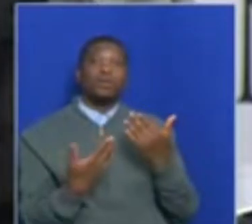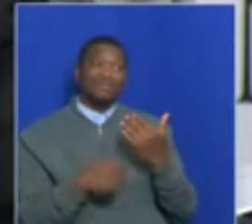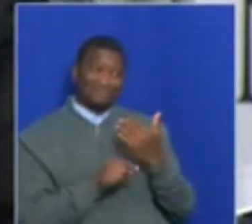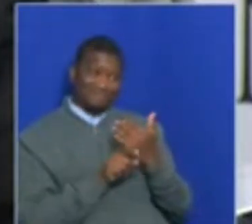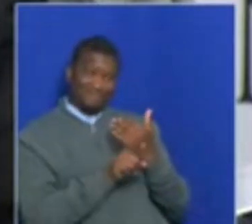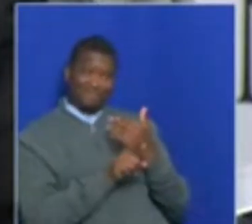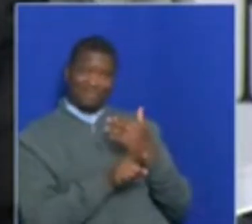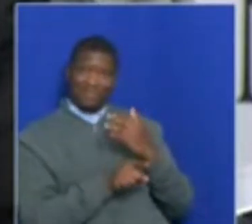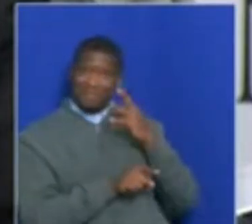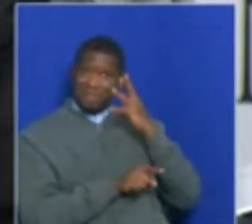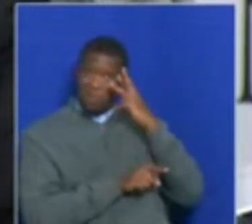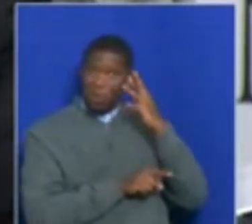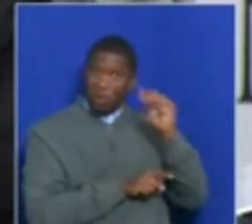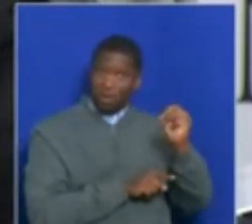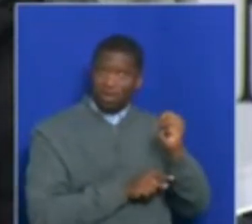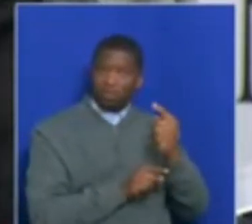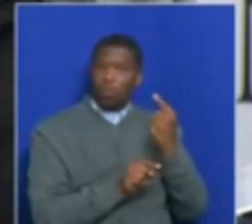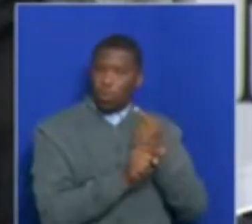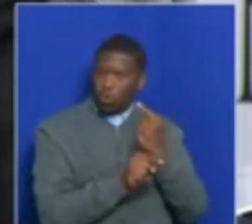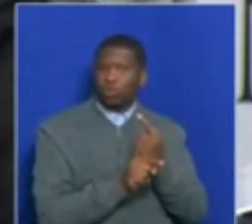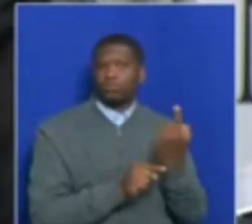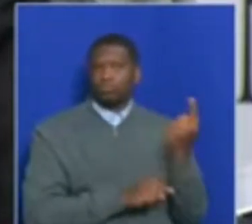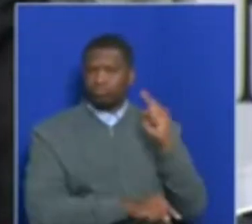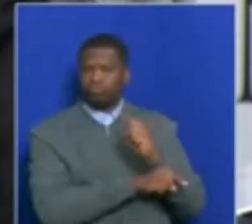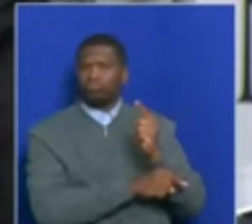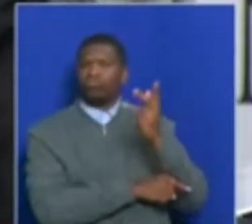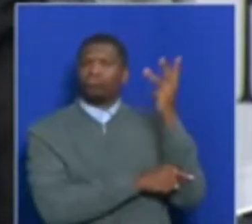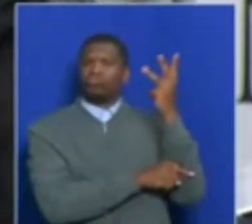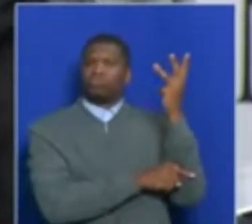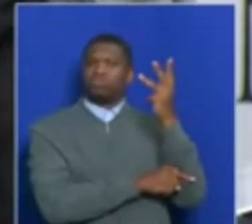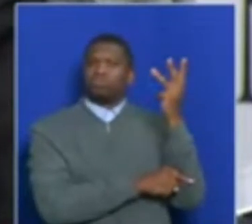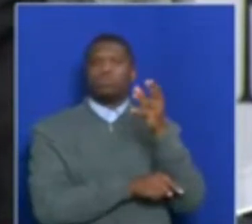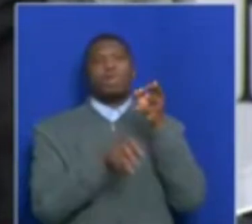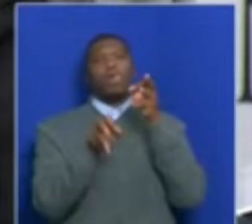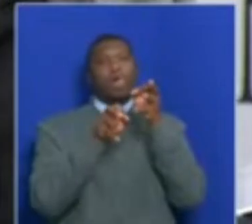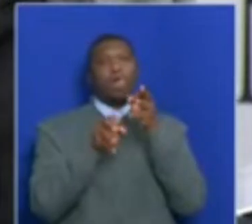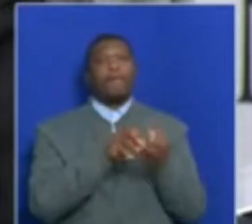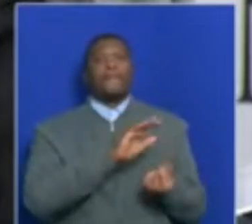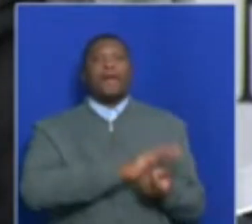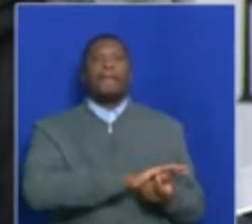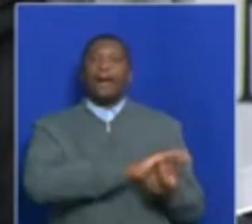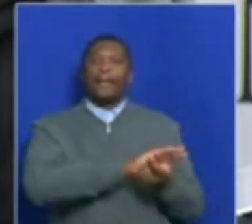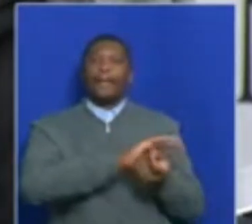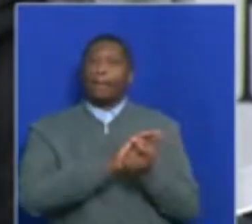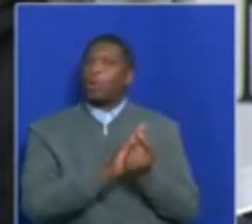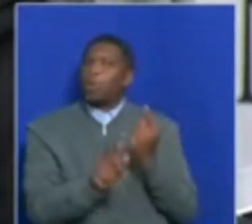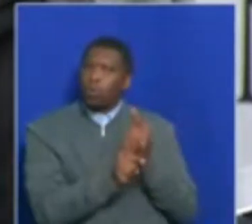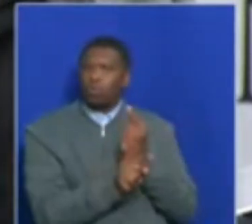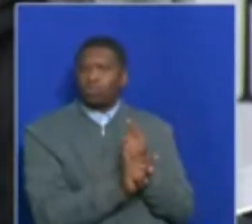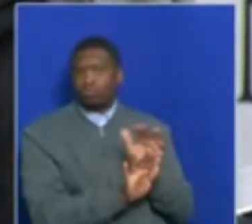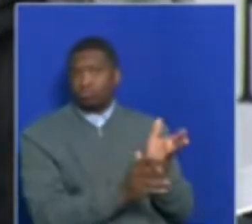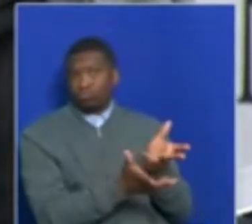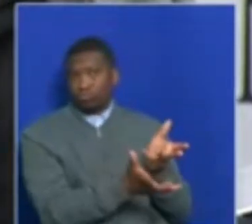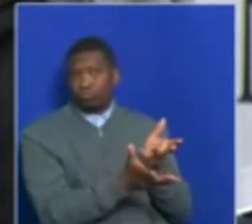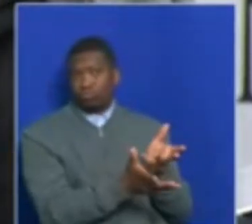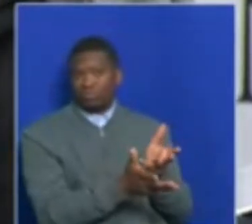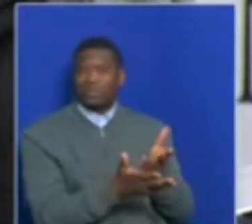press statements and address the press regarding those shootings. So